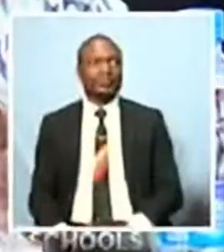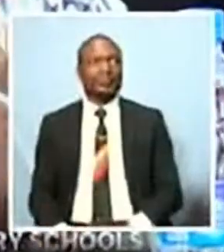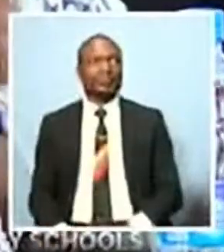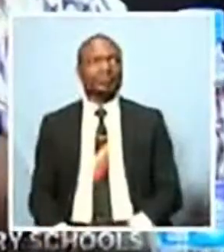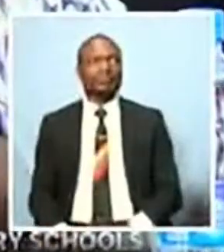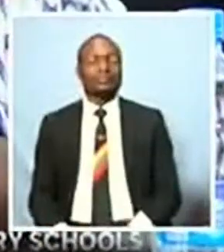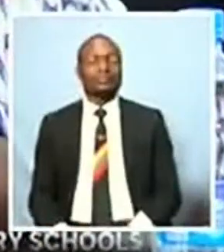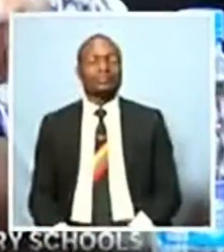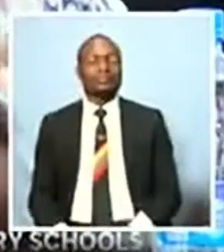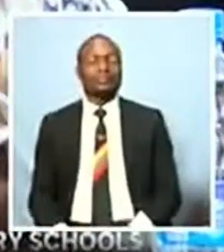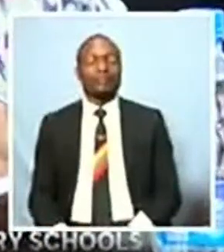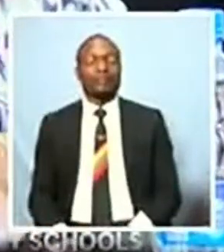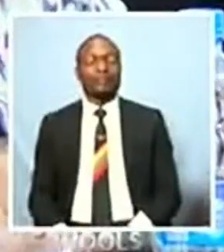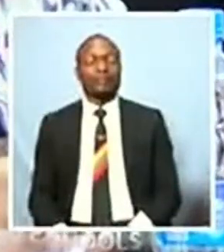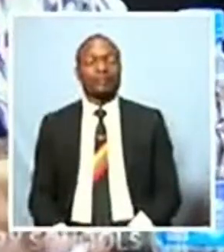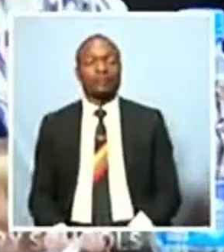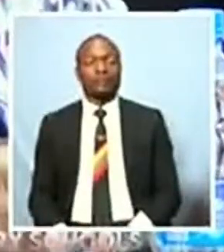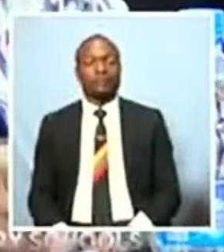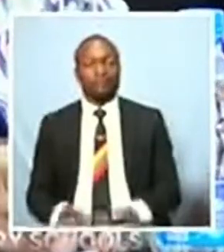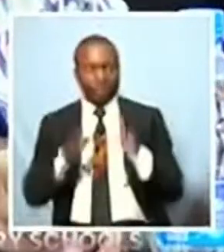it is a reflective question,